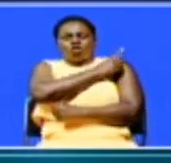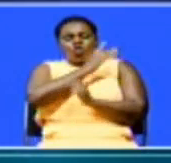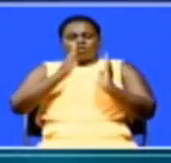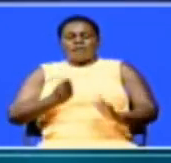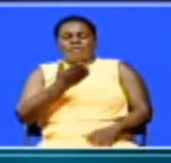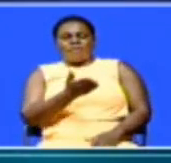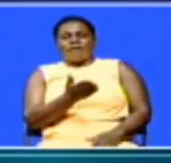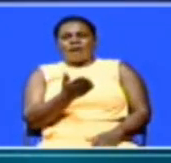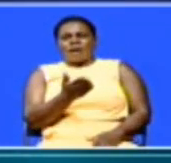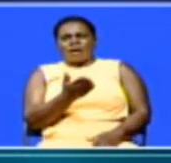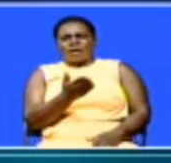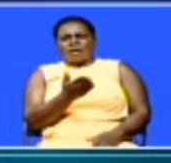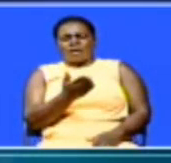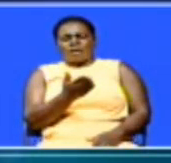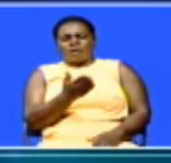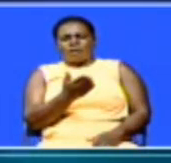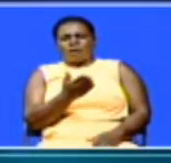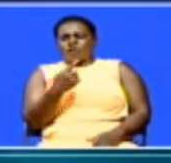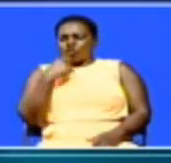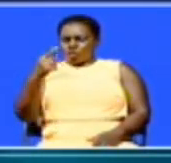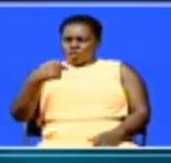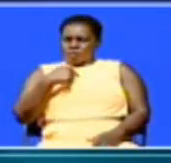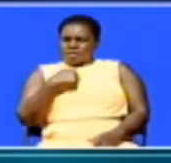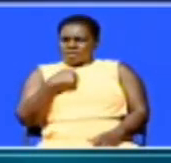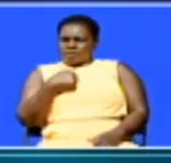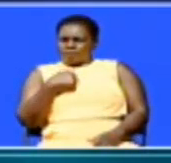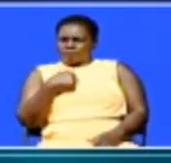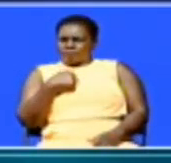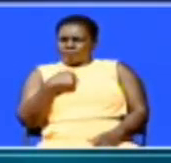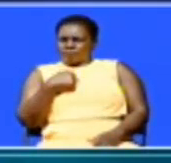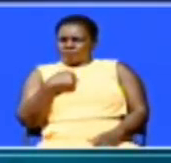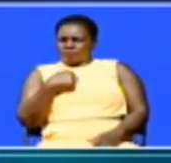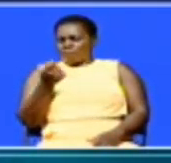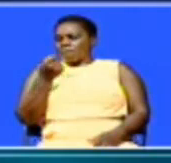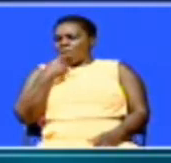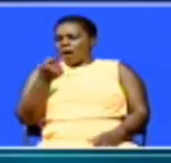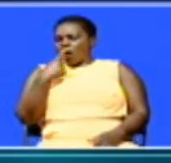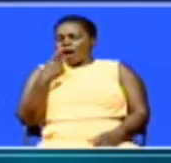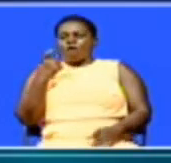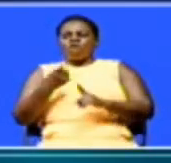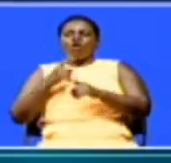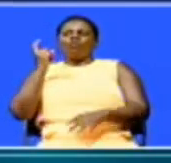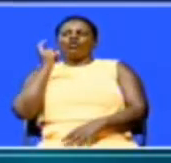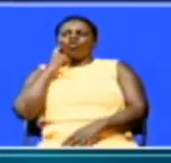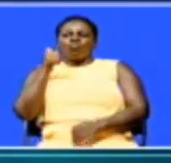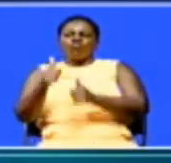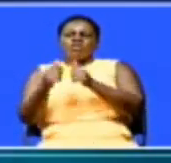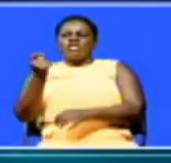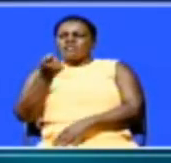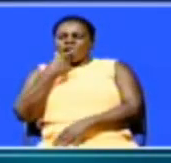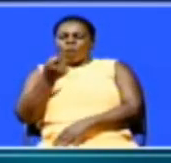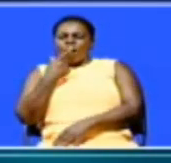there, who is this doctor? She told me to buy medicine. What kind of medicine?